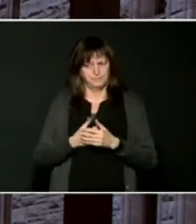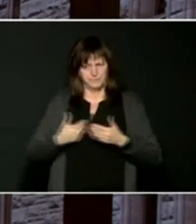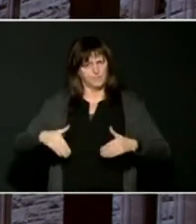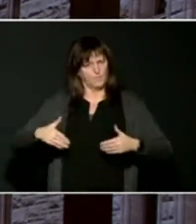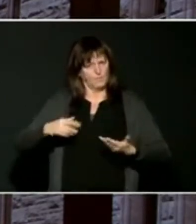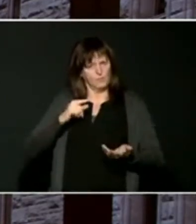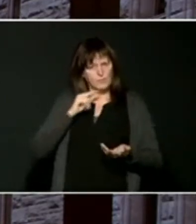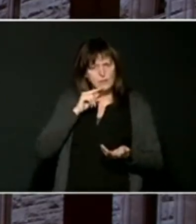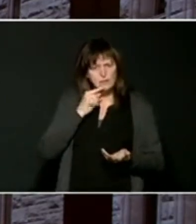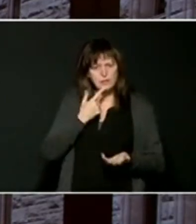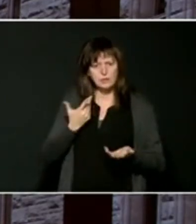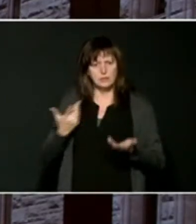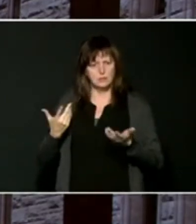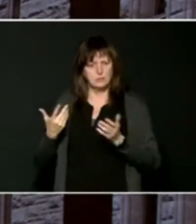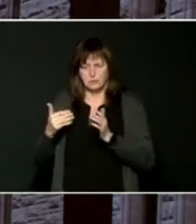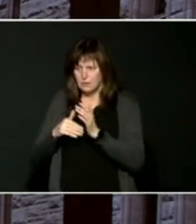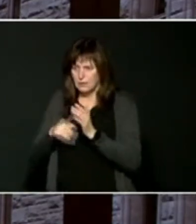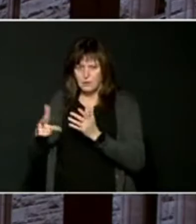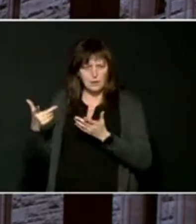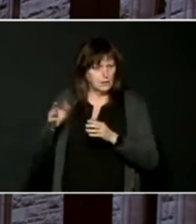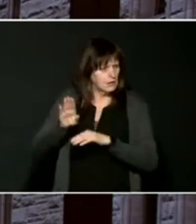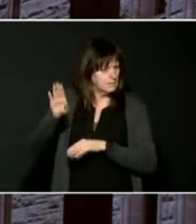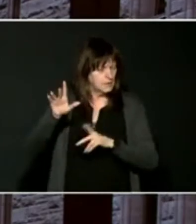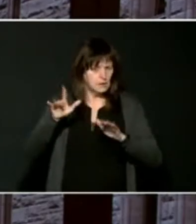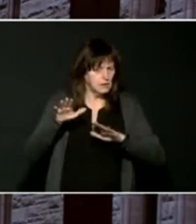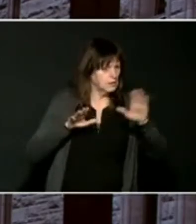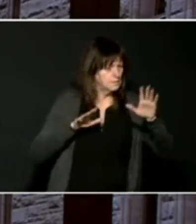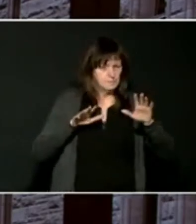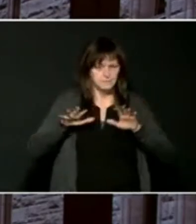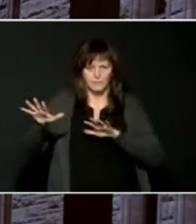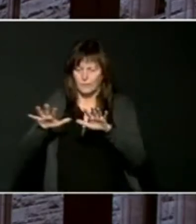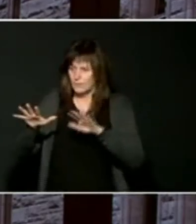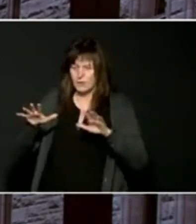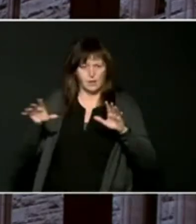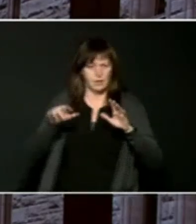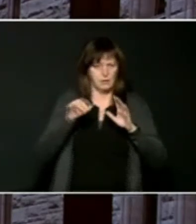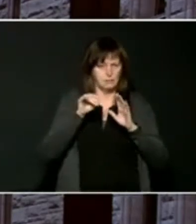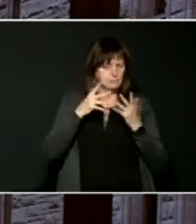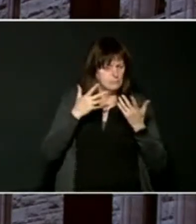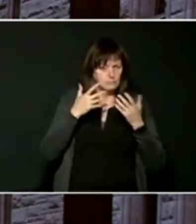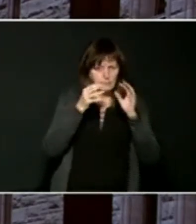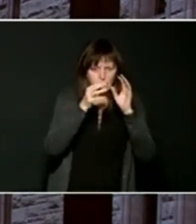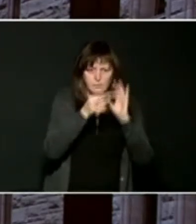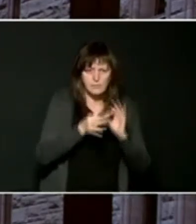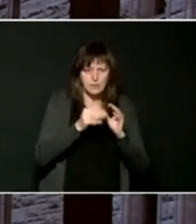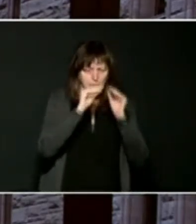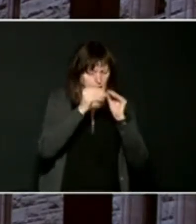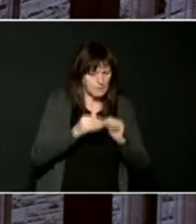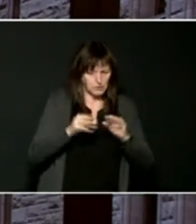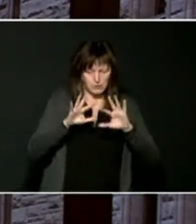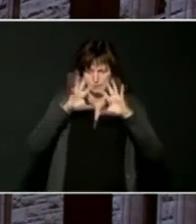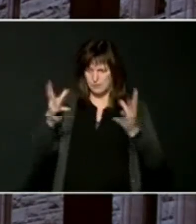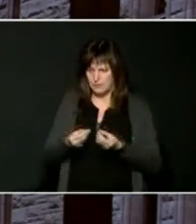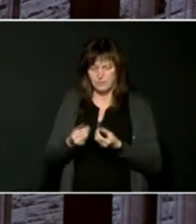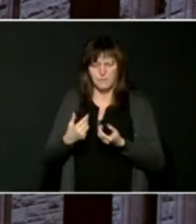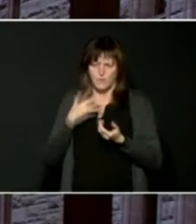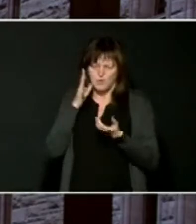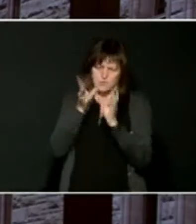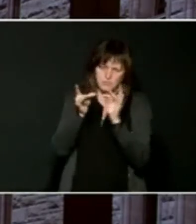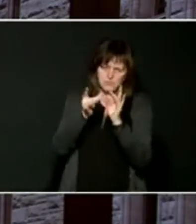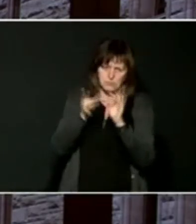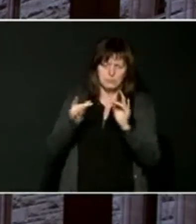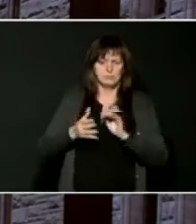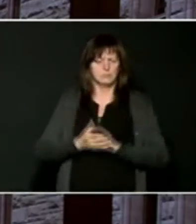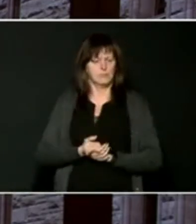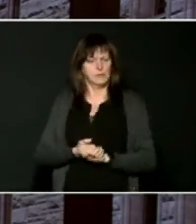rapidity. And we'll comment about that in a moment in there. So a lot of work in by the scientific and academics, and thank you for